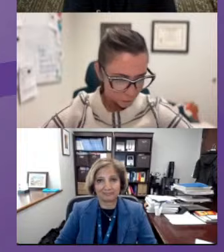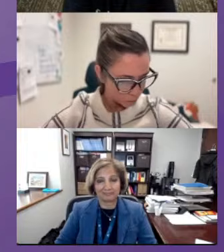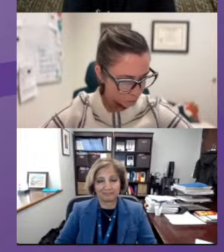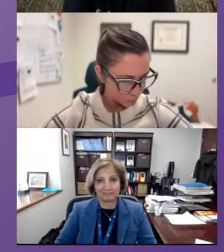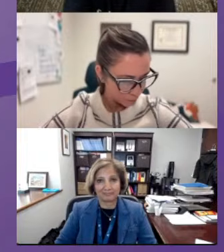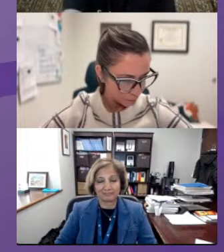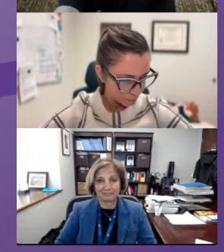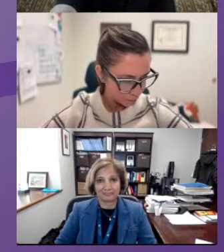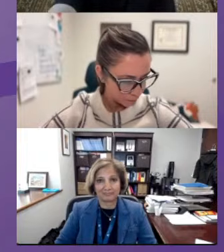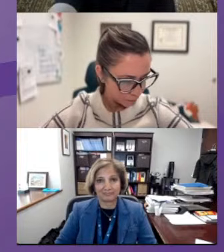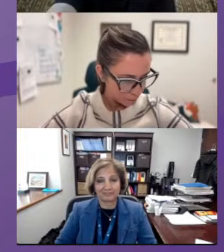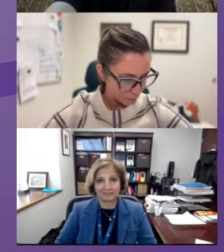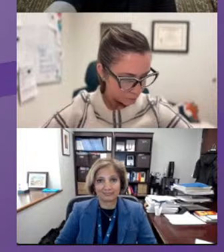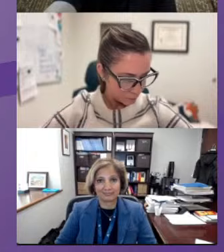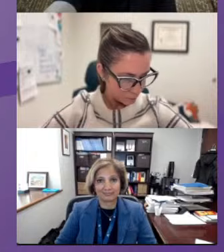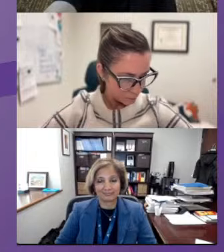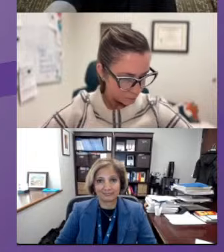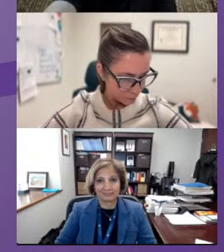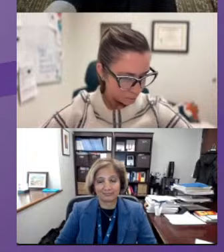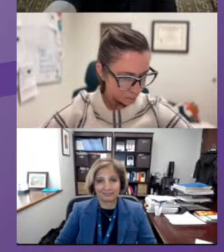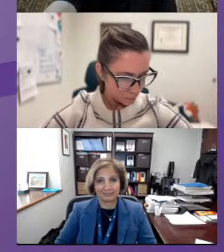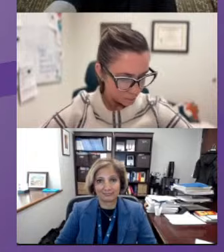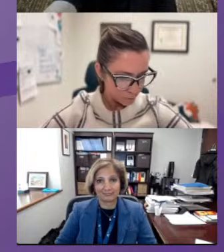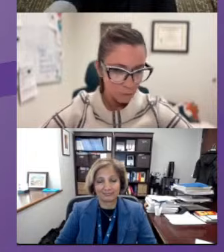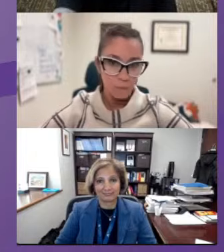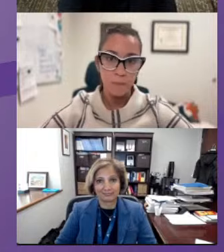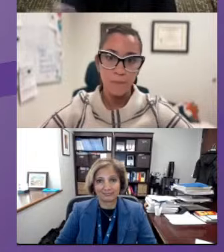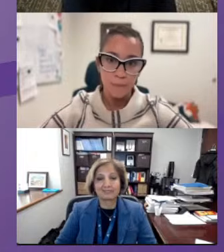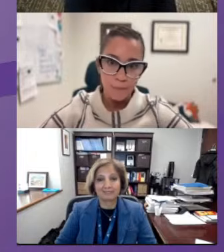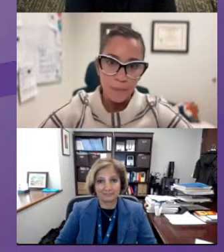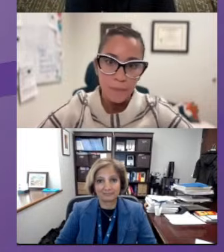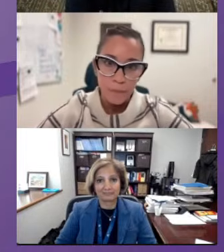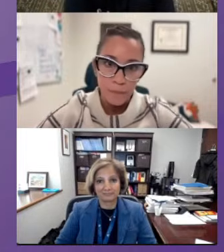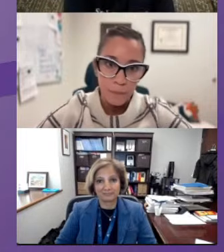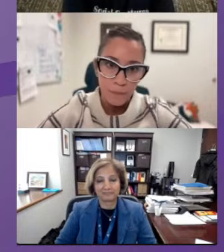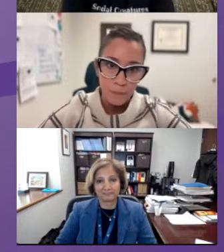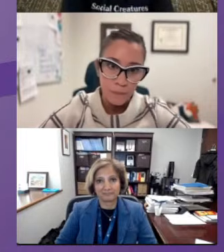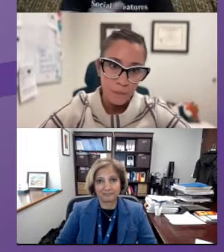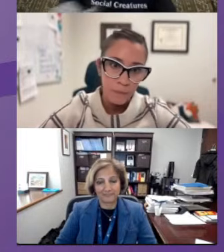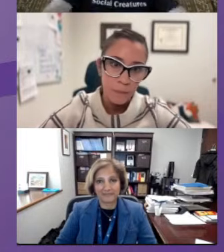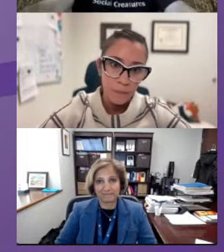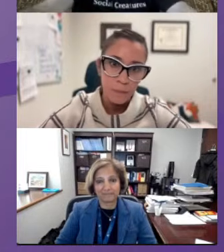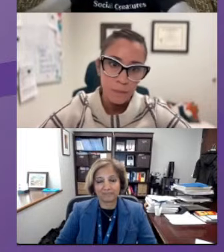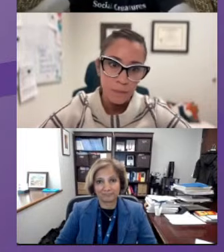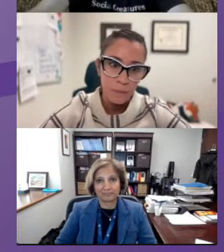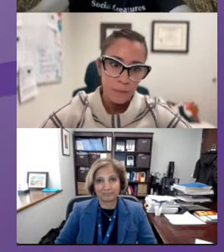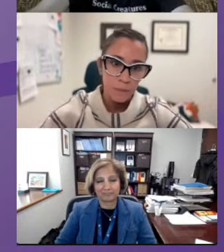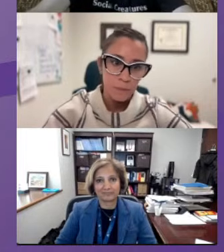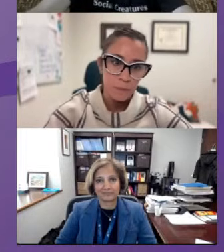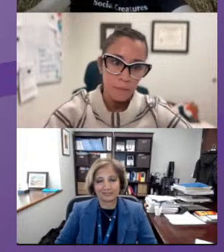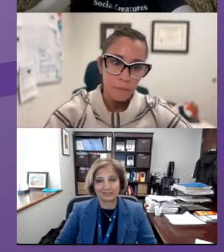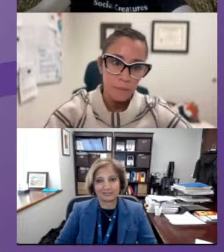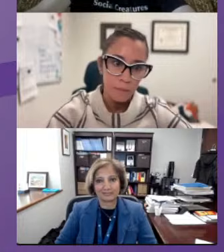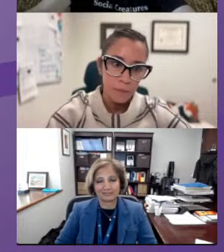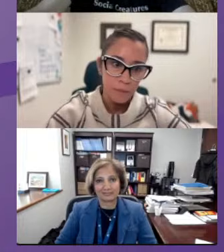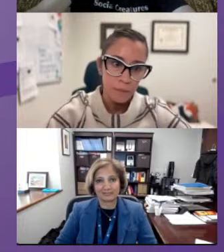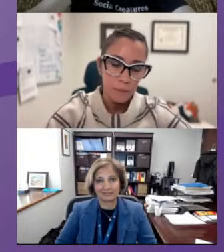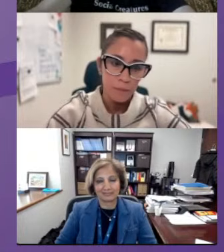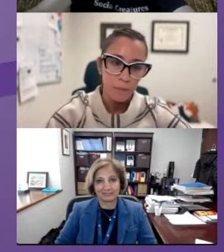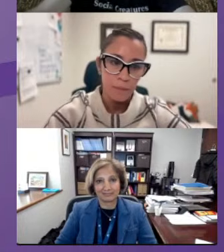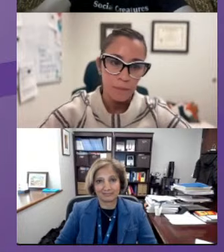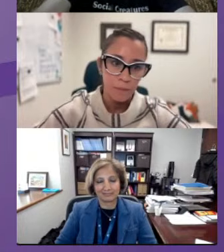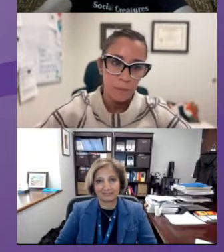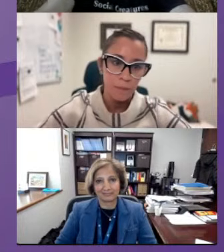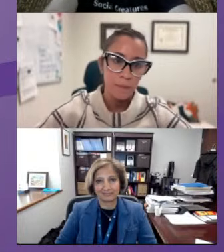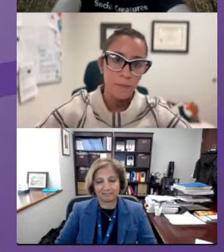ICU survivors and have been reported in long COVID. All these constellation of conditions and symptoms really both